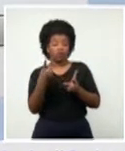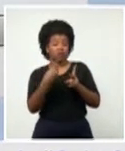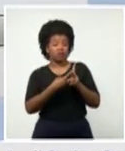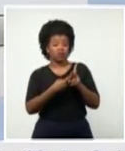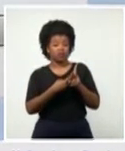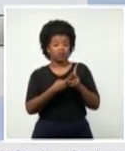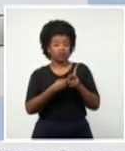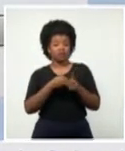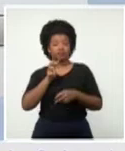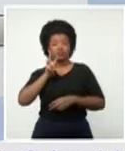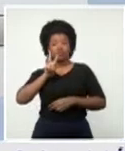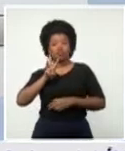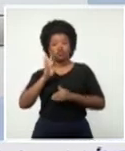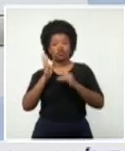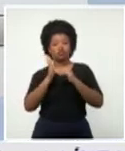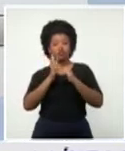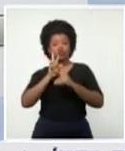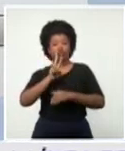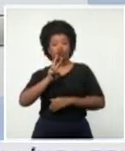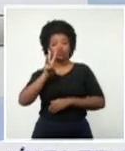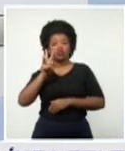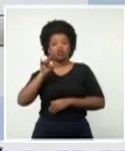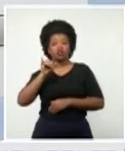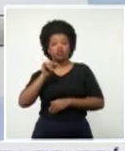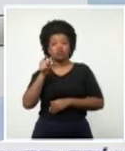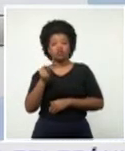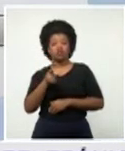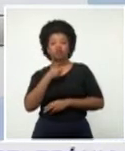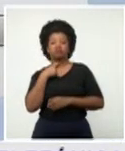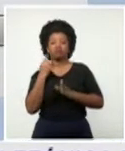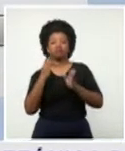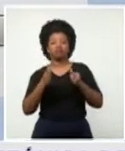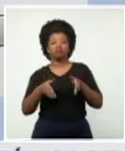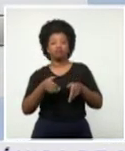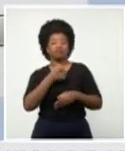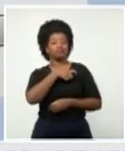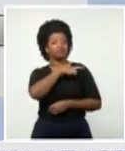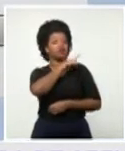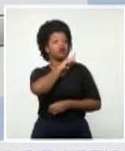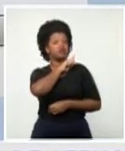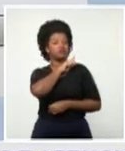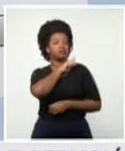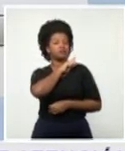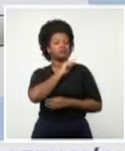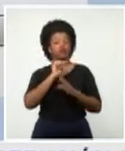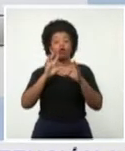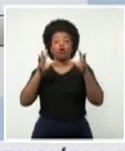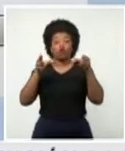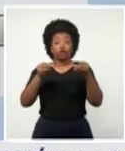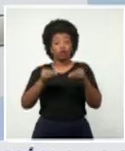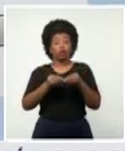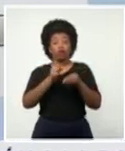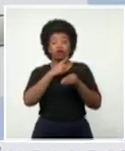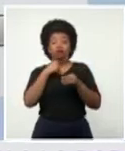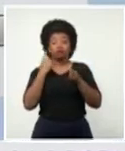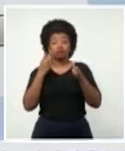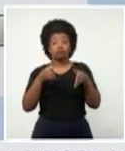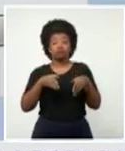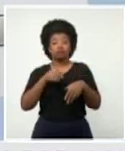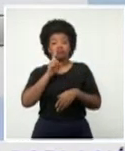And with 3,236 people who died yesterday, the region already accumulates